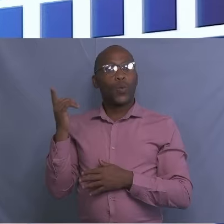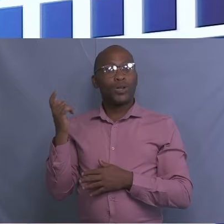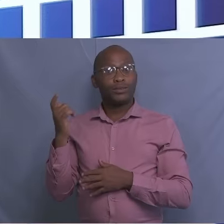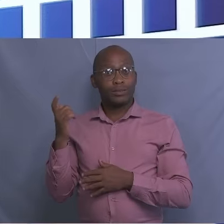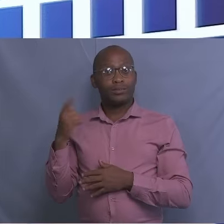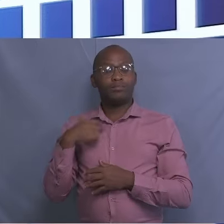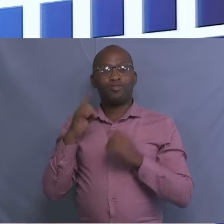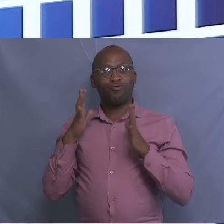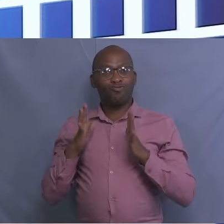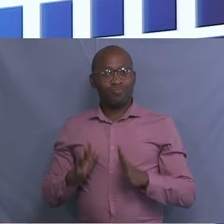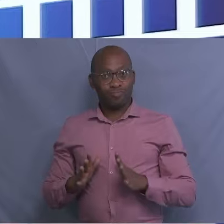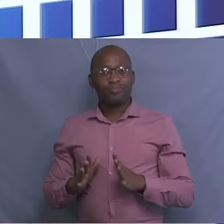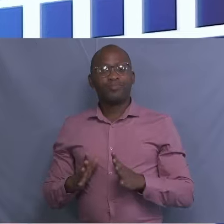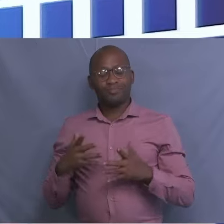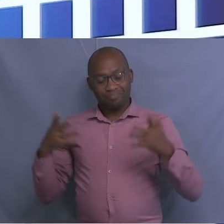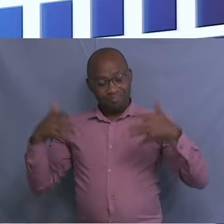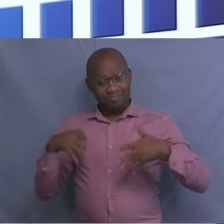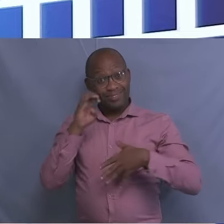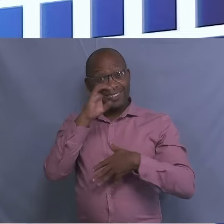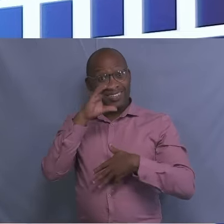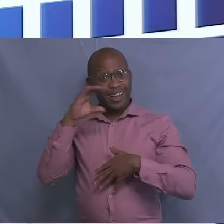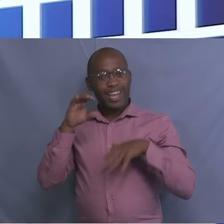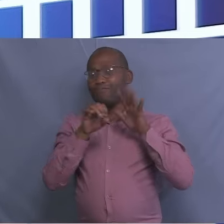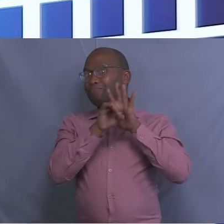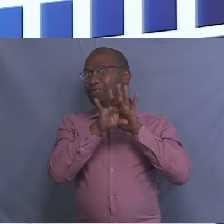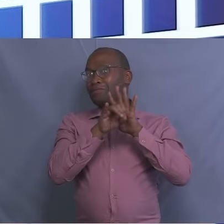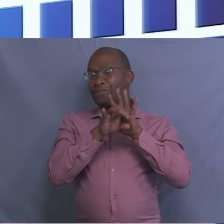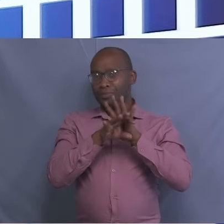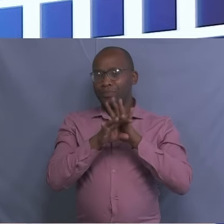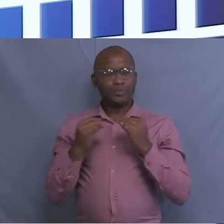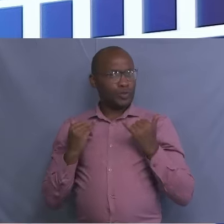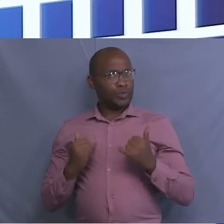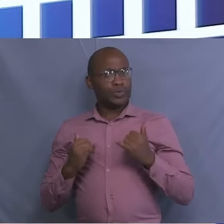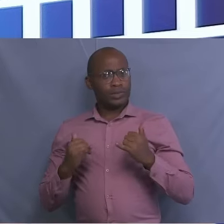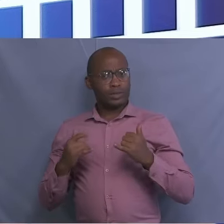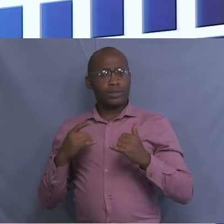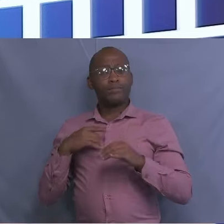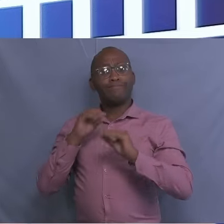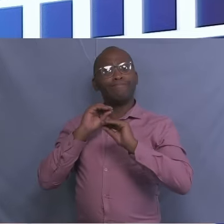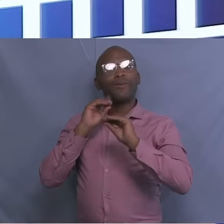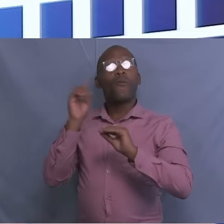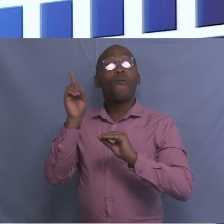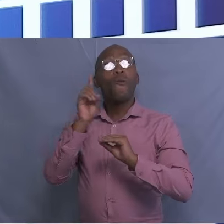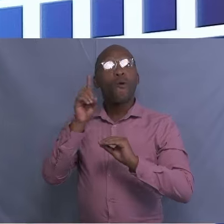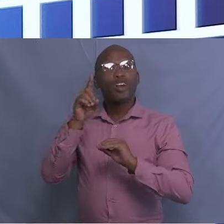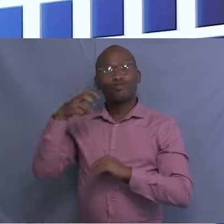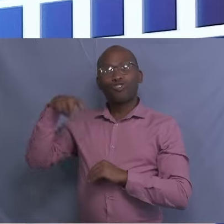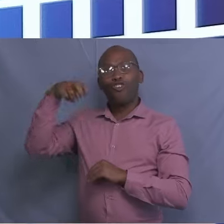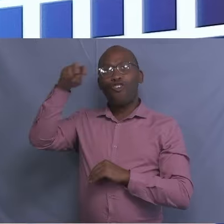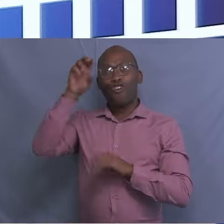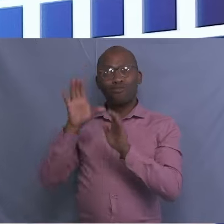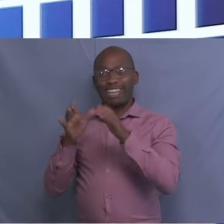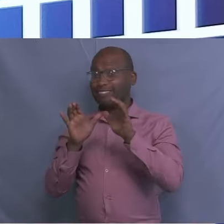of Education broadcast studio. So today's lesson is about tourism sectors and I will be